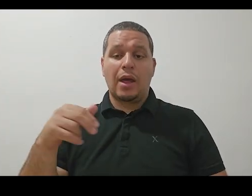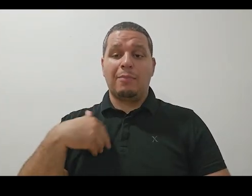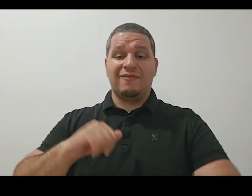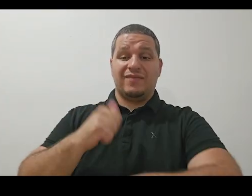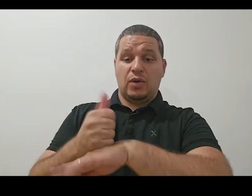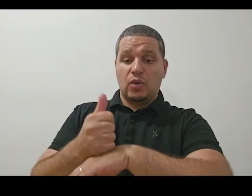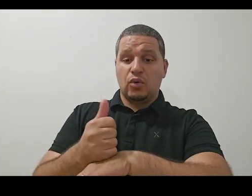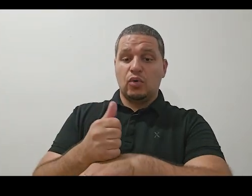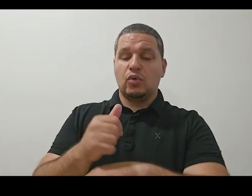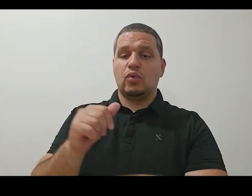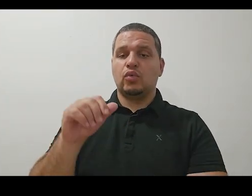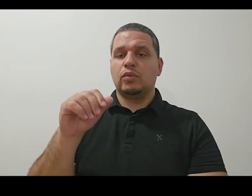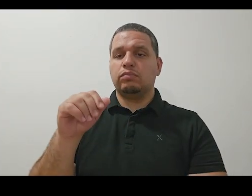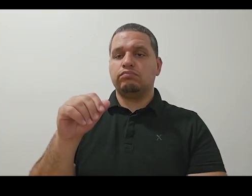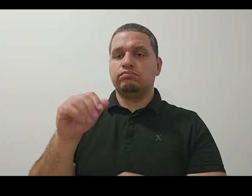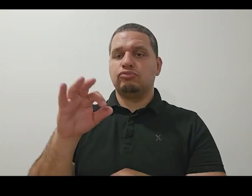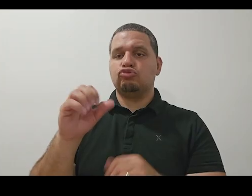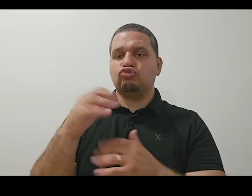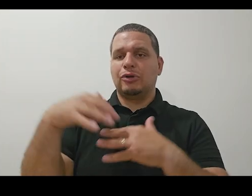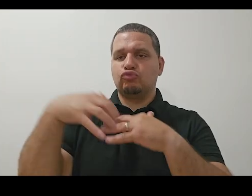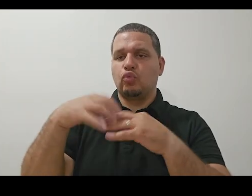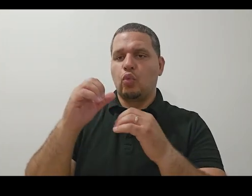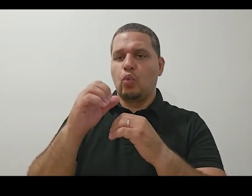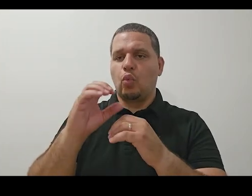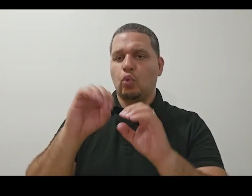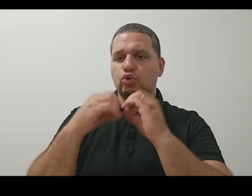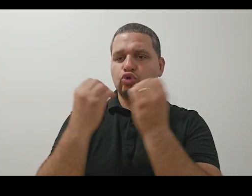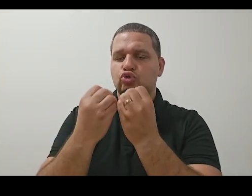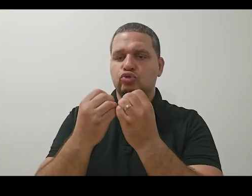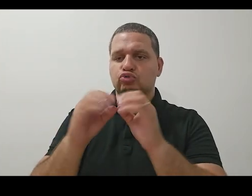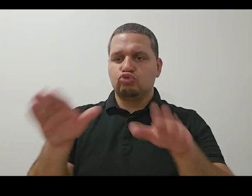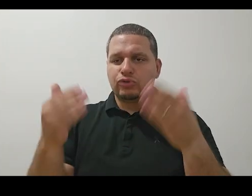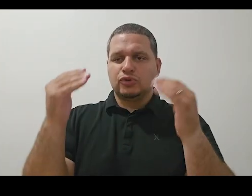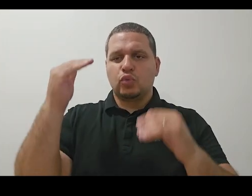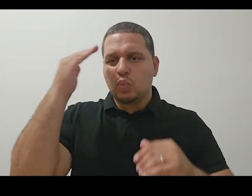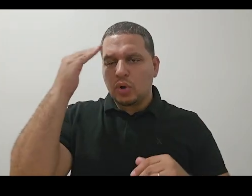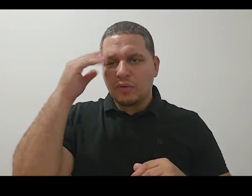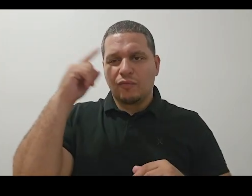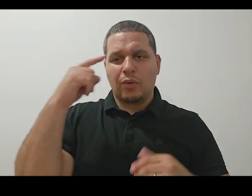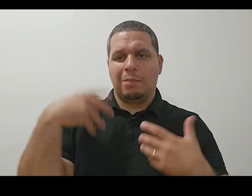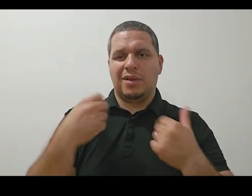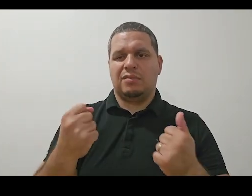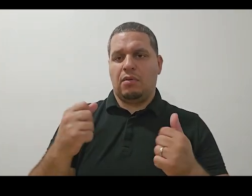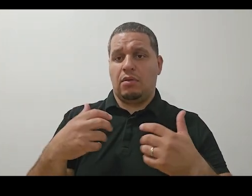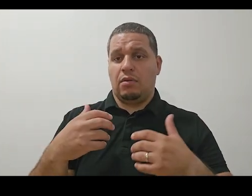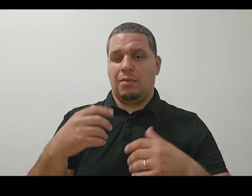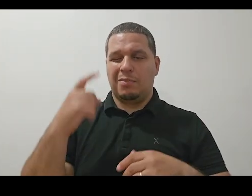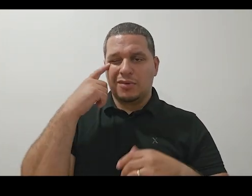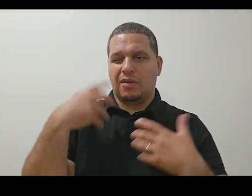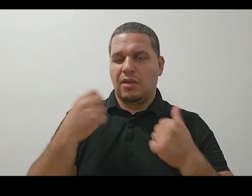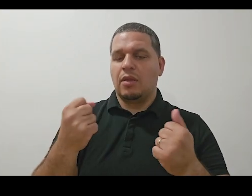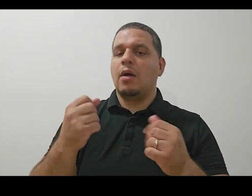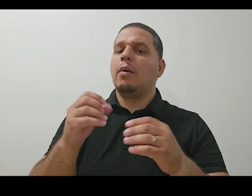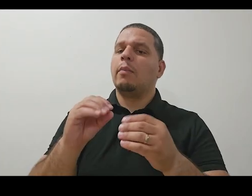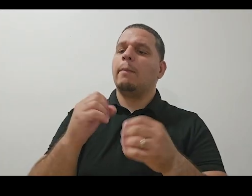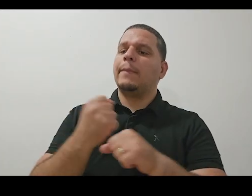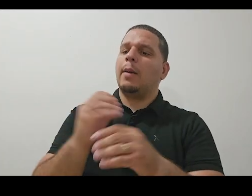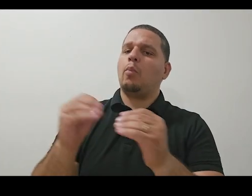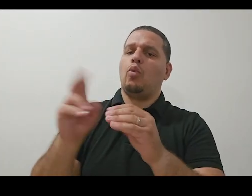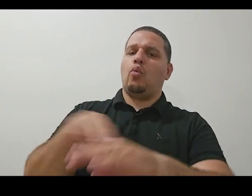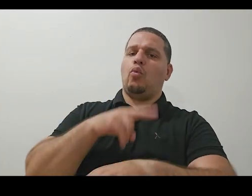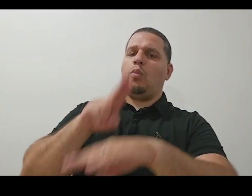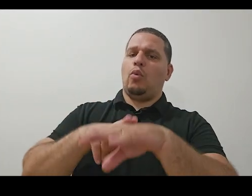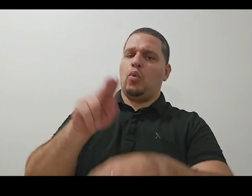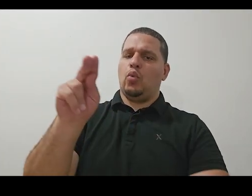a grassroots organization that is raising awareness on mental health to normalize it in New York City. Too